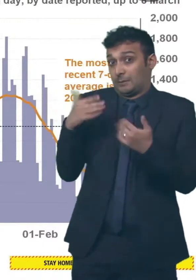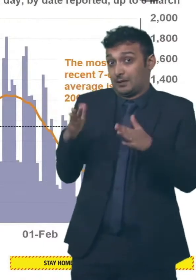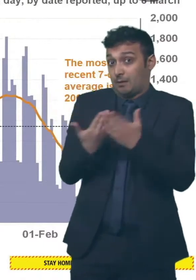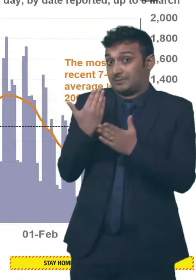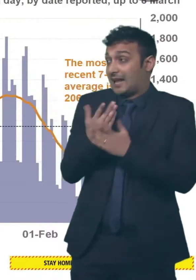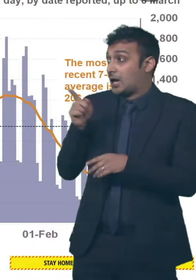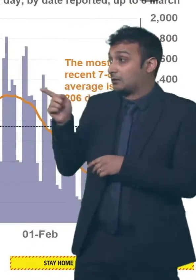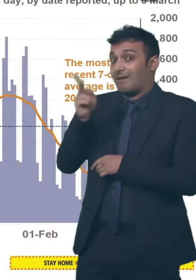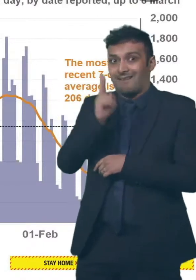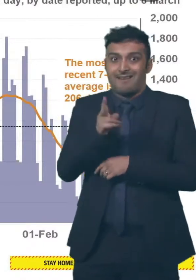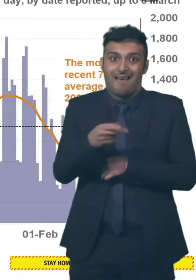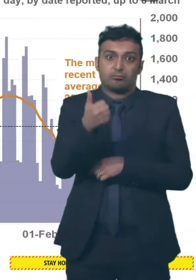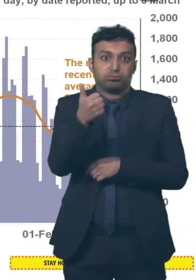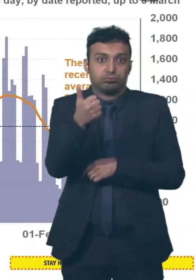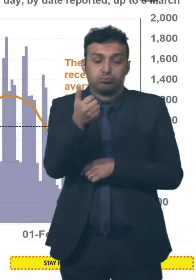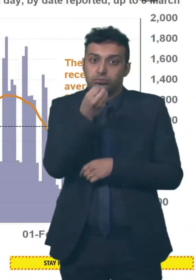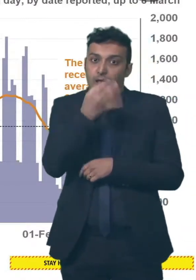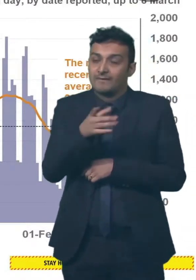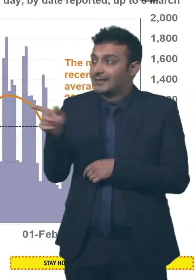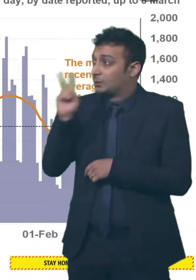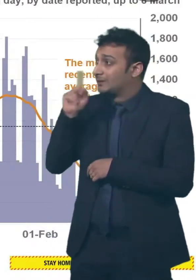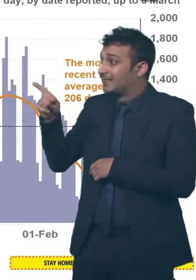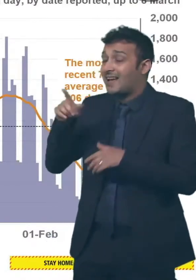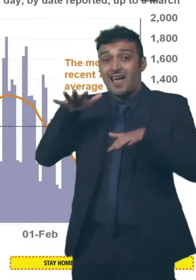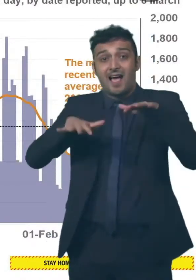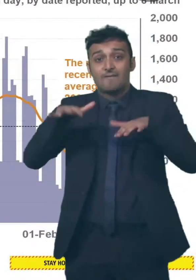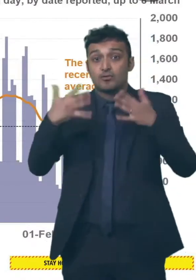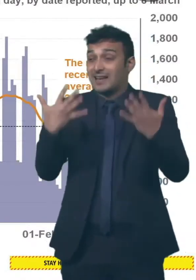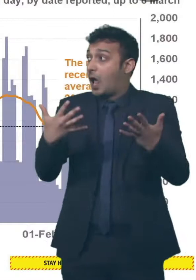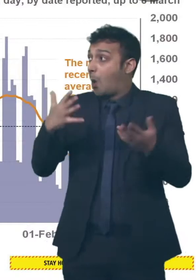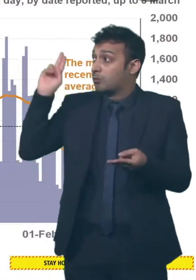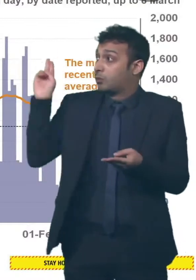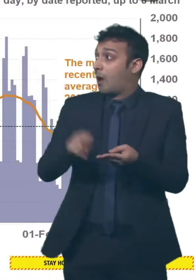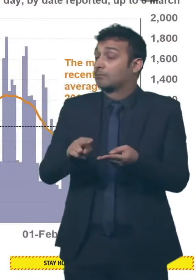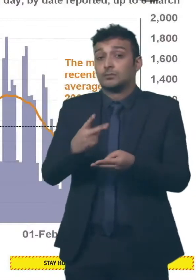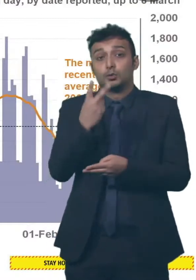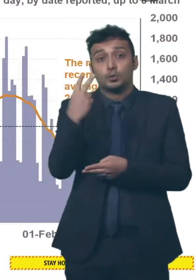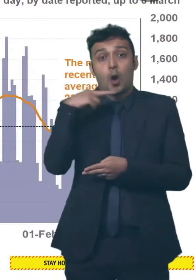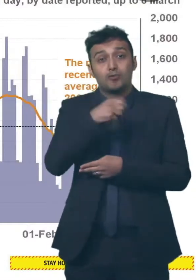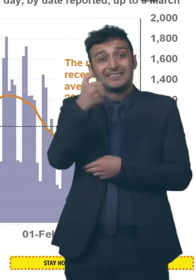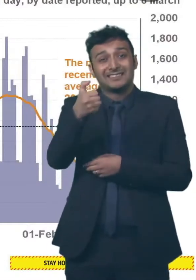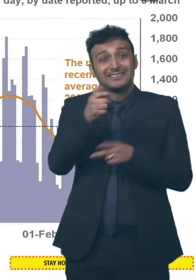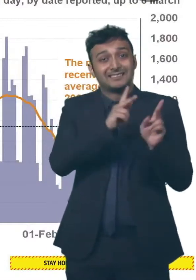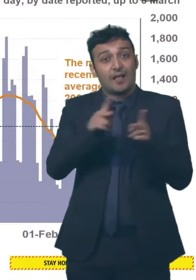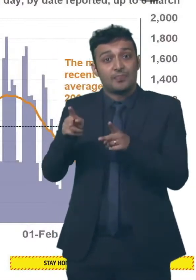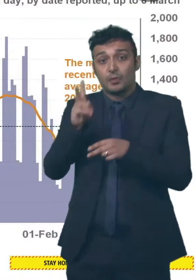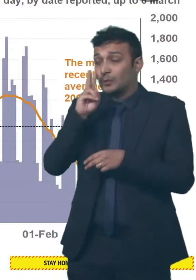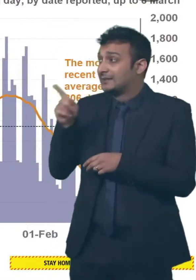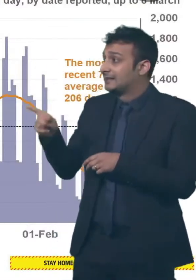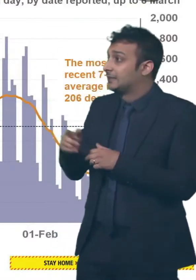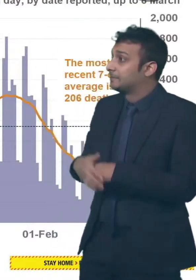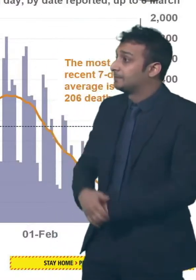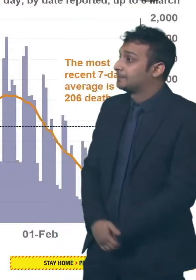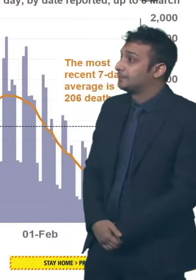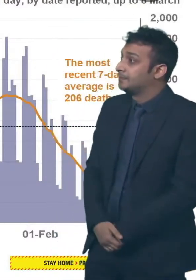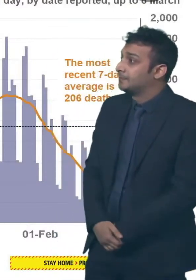rate, 7-day rate, is now down to 206 deaths. We can see those characteristic reporting blips at the weekend where the rate's